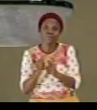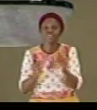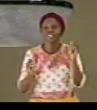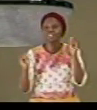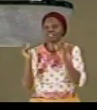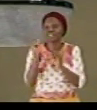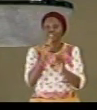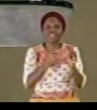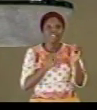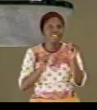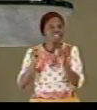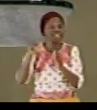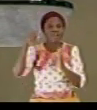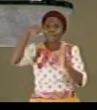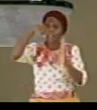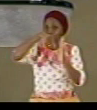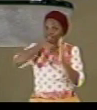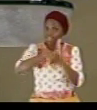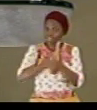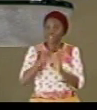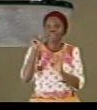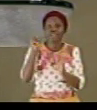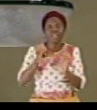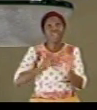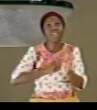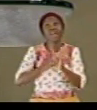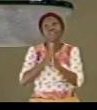oh deeper yet I